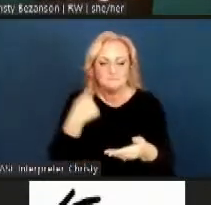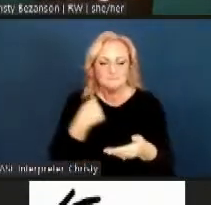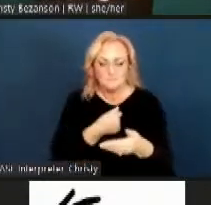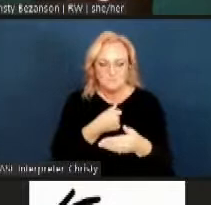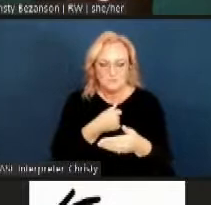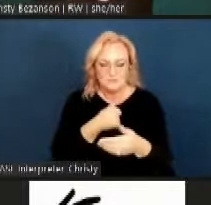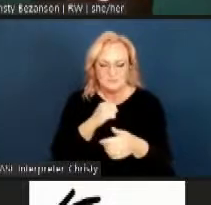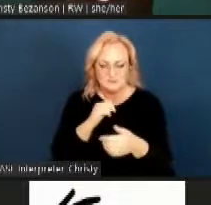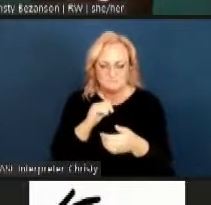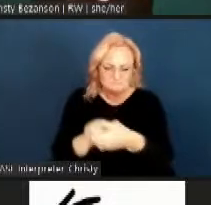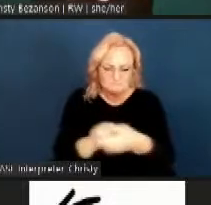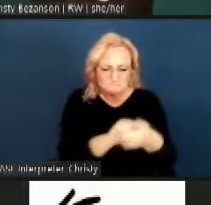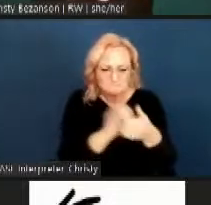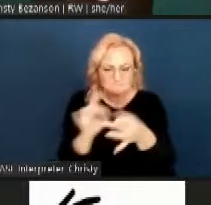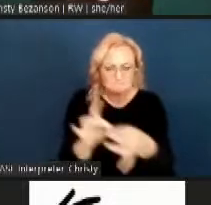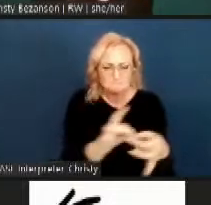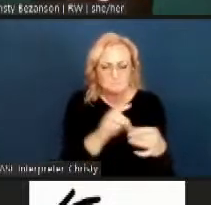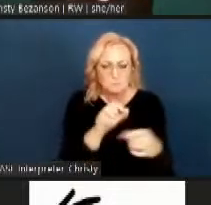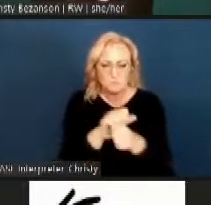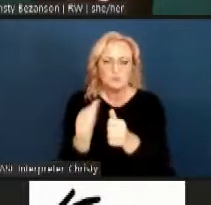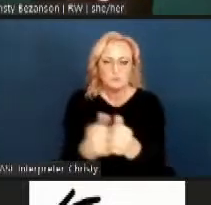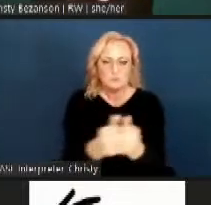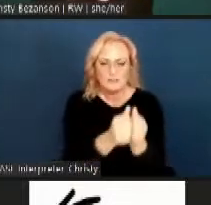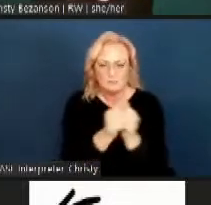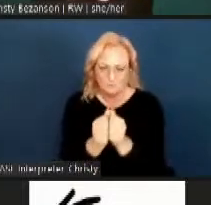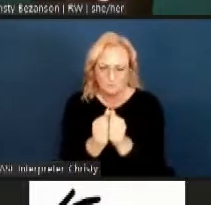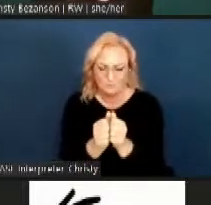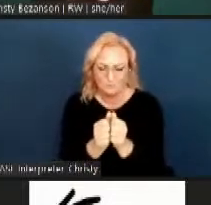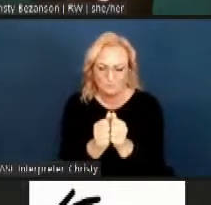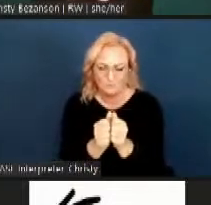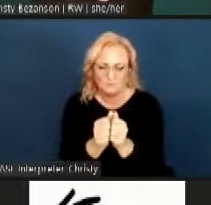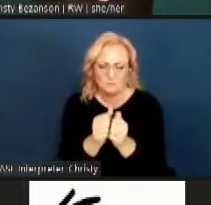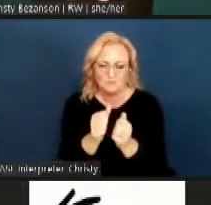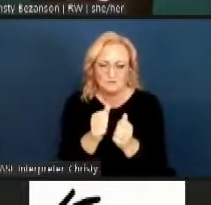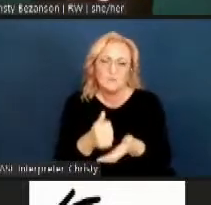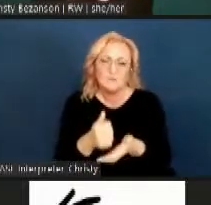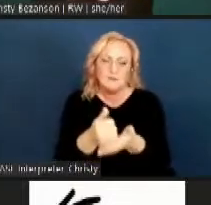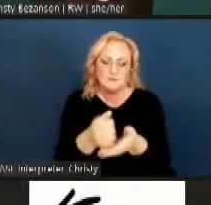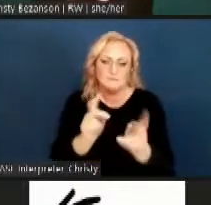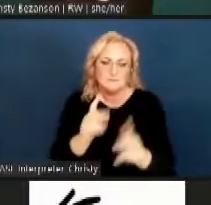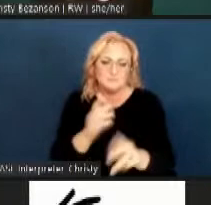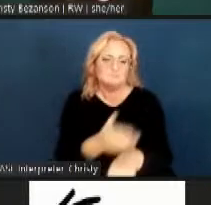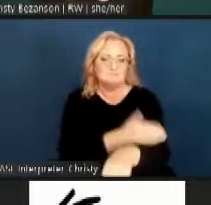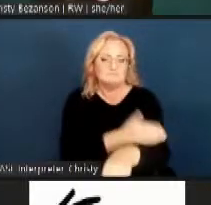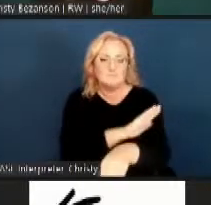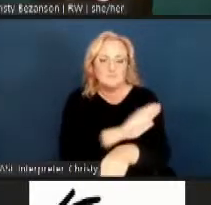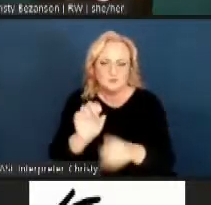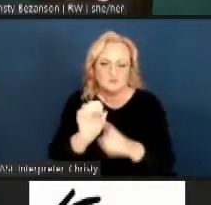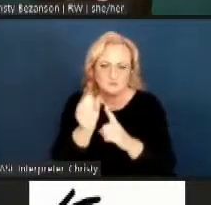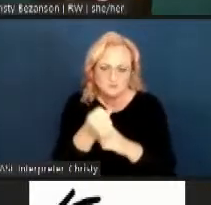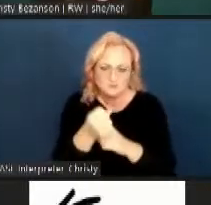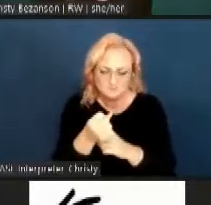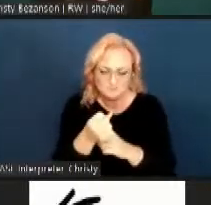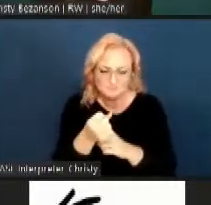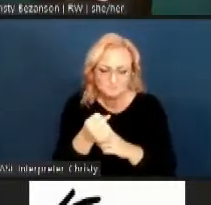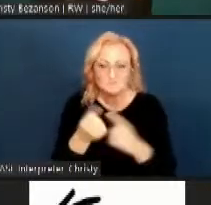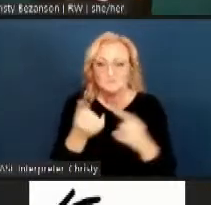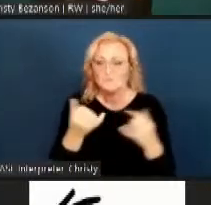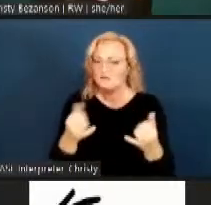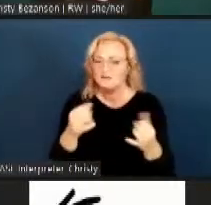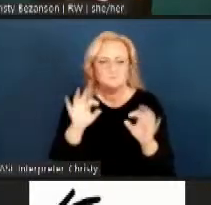combine our forces in a seamless way that really help people in their individual circumstances. So I think it's a perfect